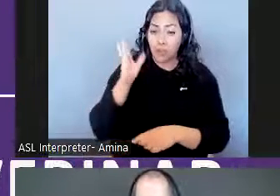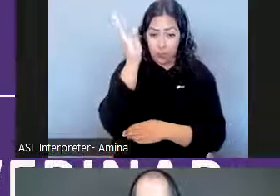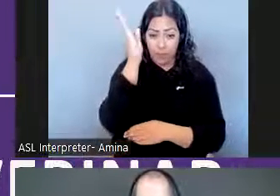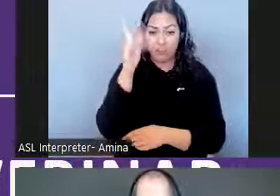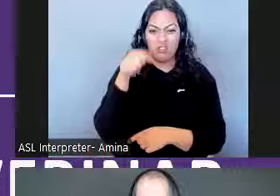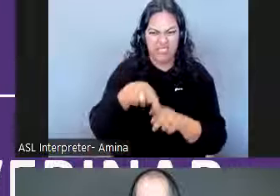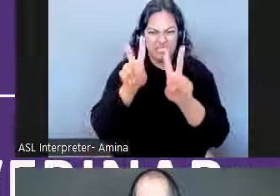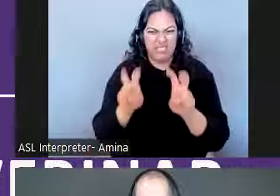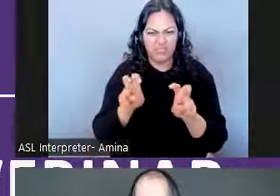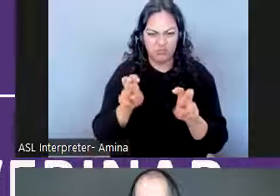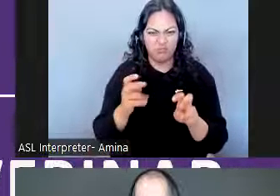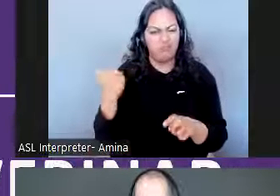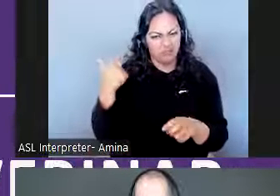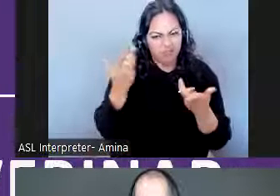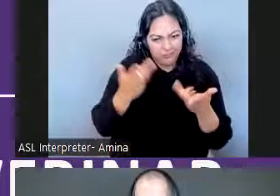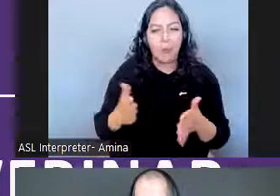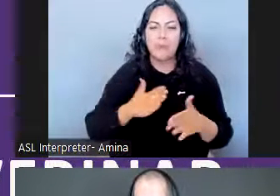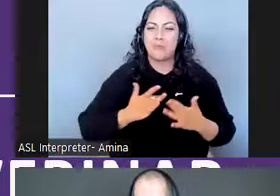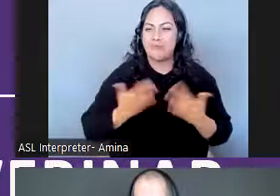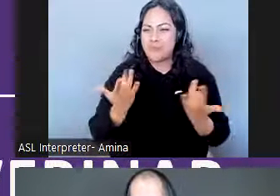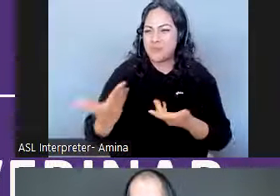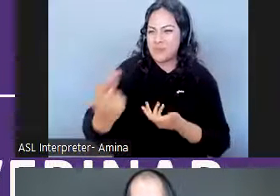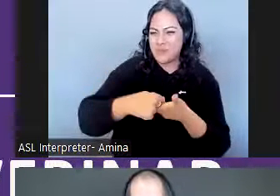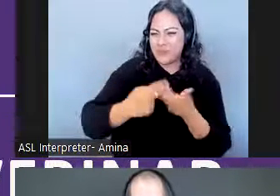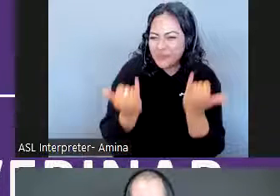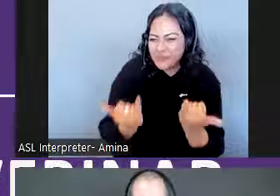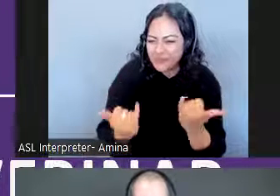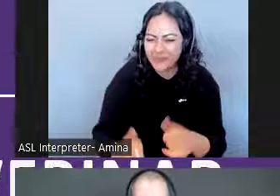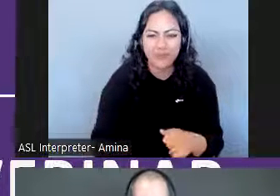pleased to have Lois with us today.